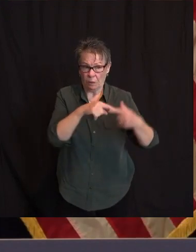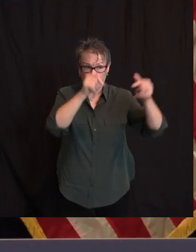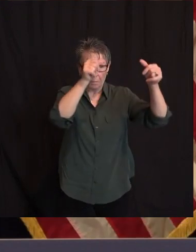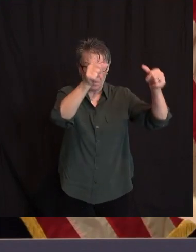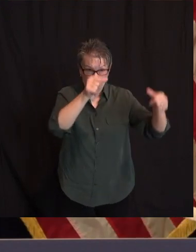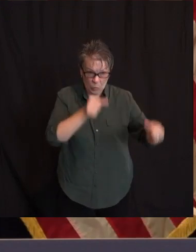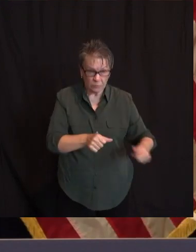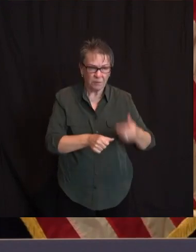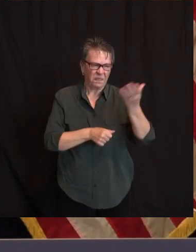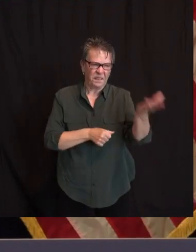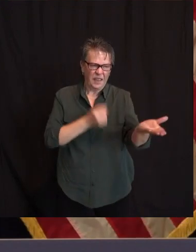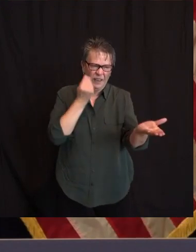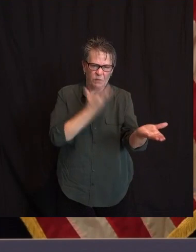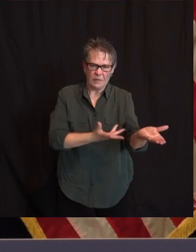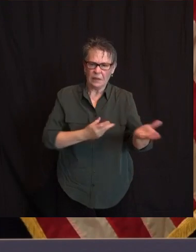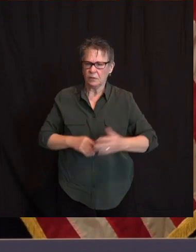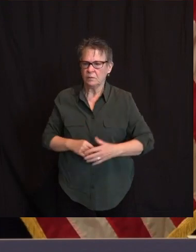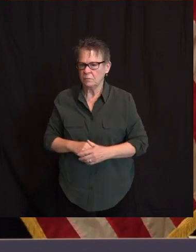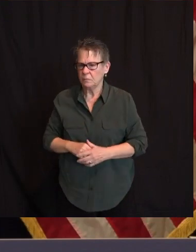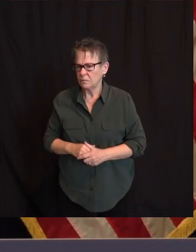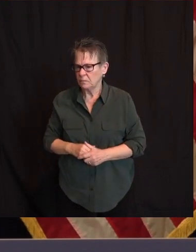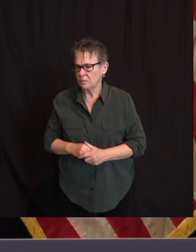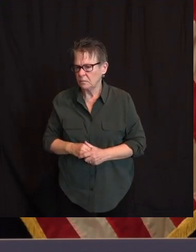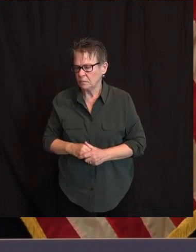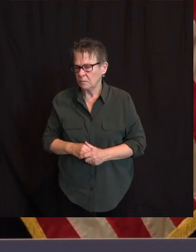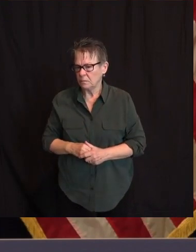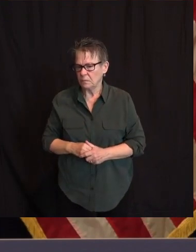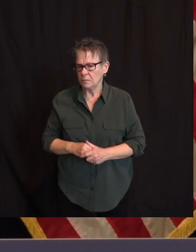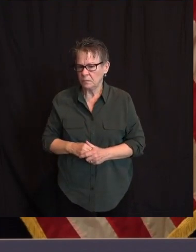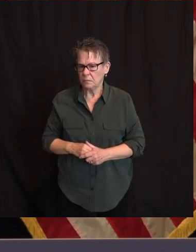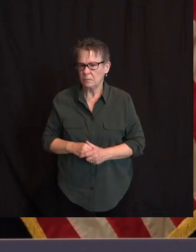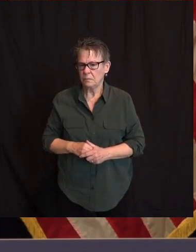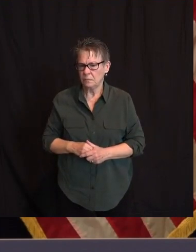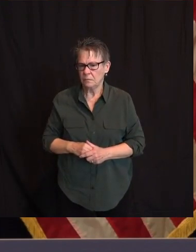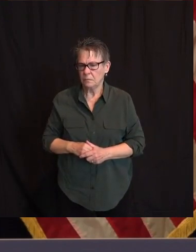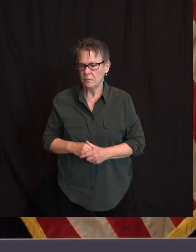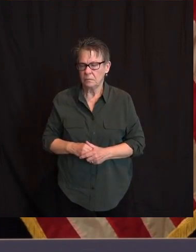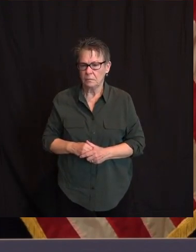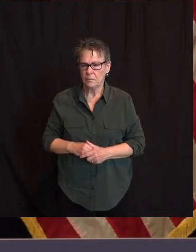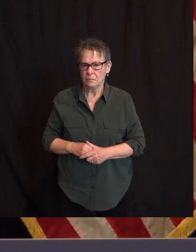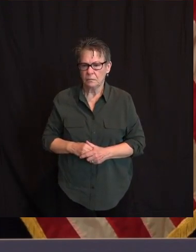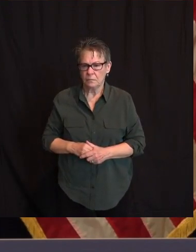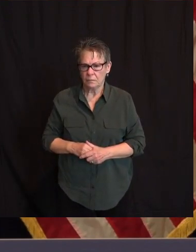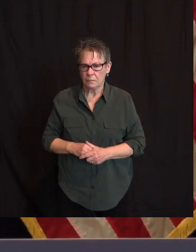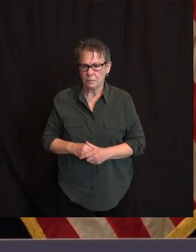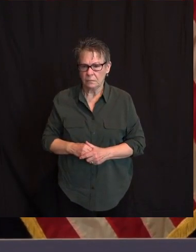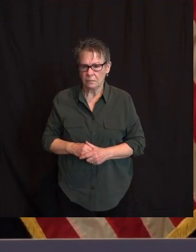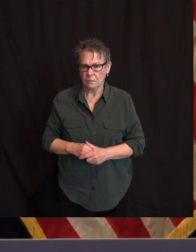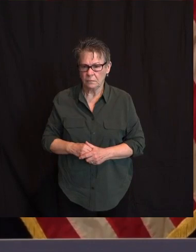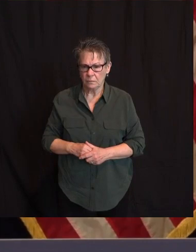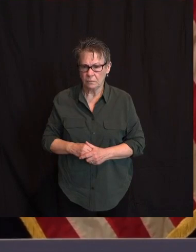as you can see, many. Judy, pop-up, you've got some customers coming in today, I believe, is that right? Yeah, in